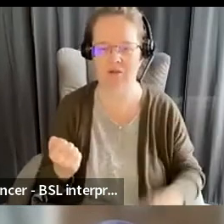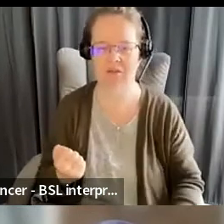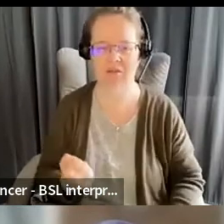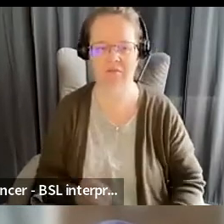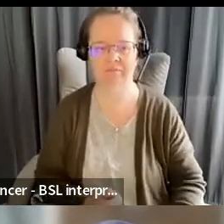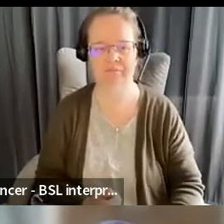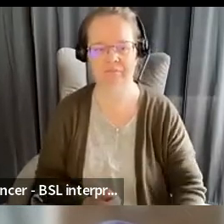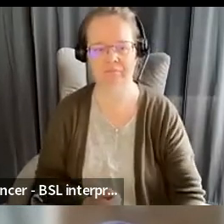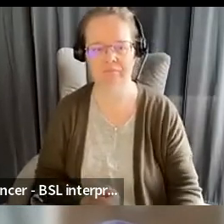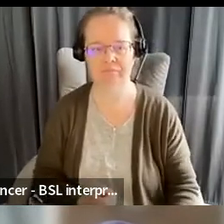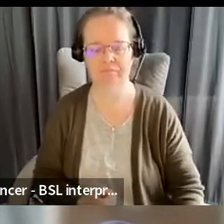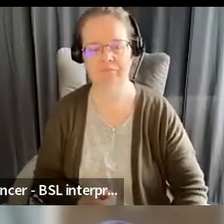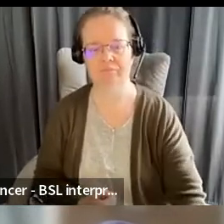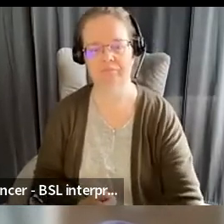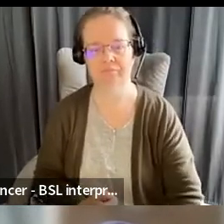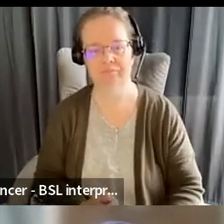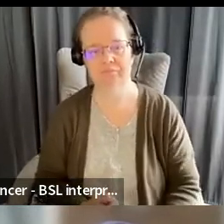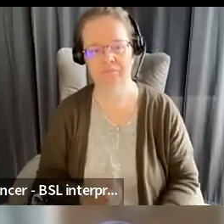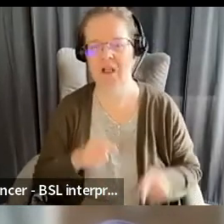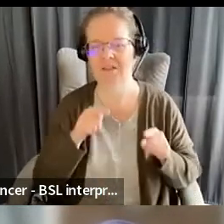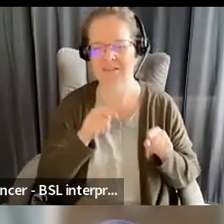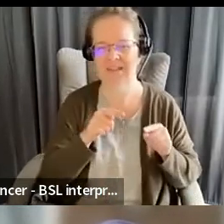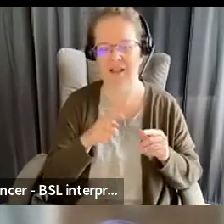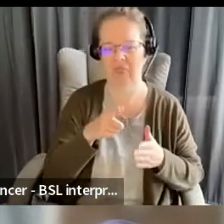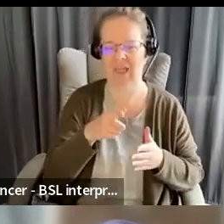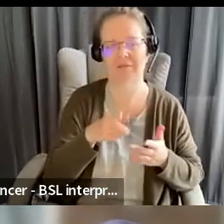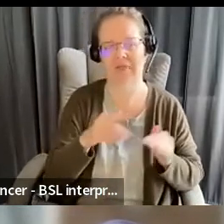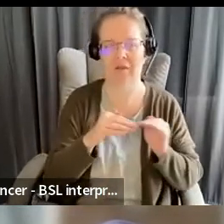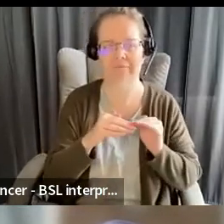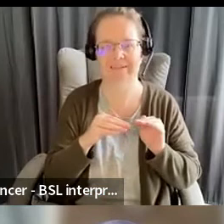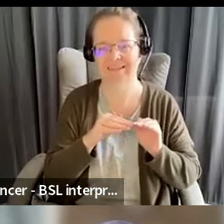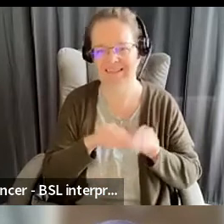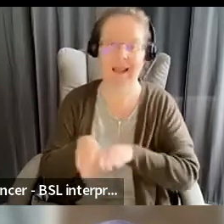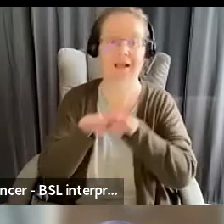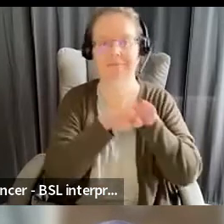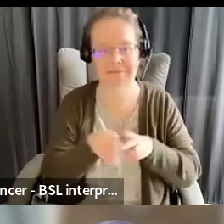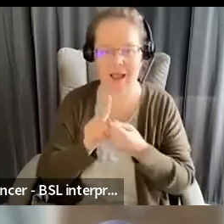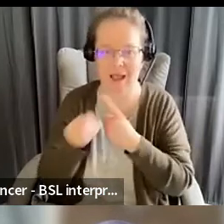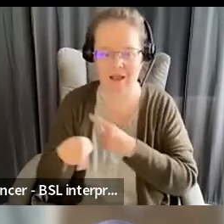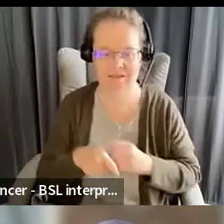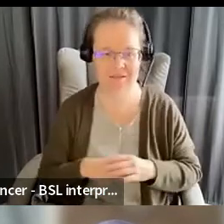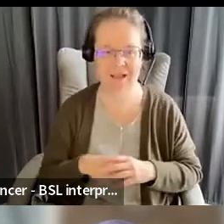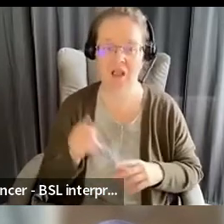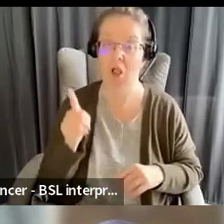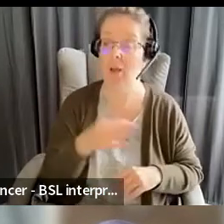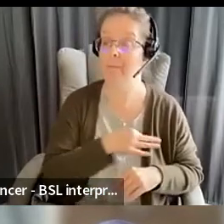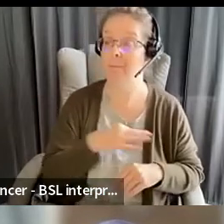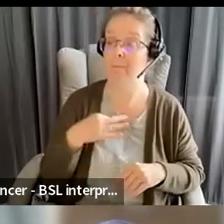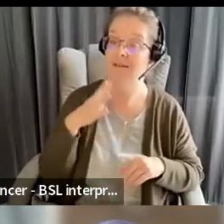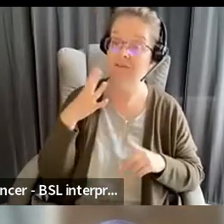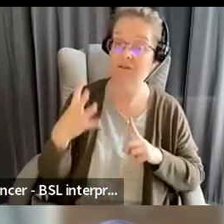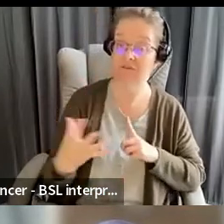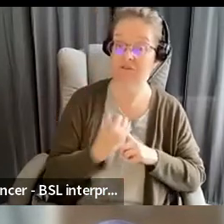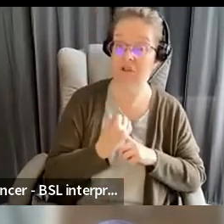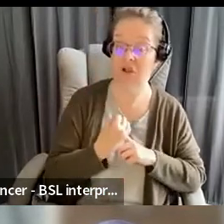purpose. So I guess that's the sort of stock answer. In terms of medical diagnosis, I think that there's a